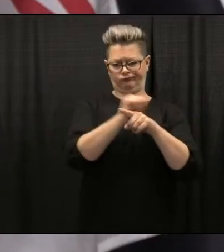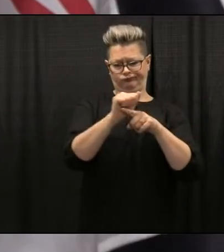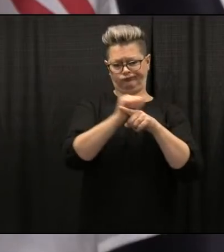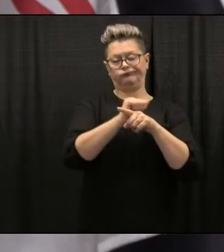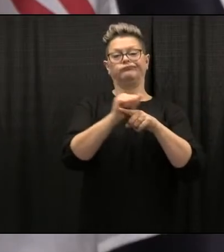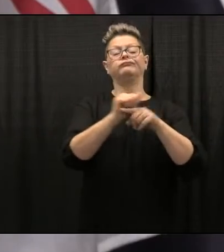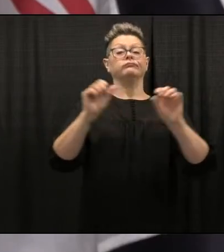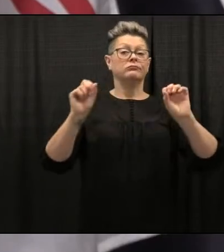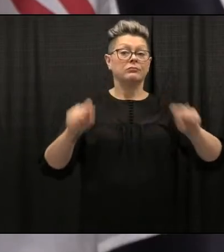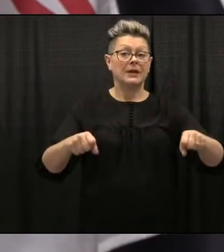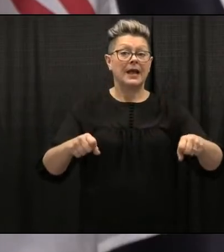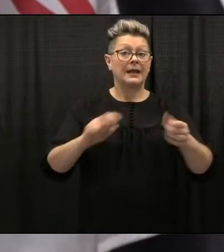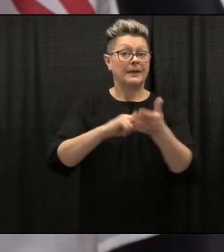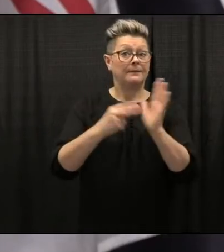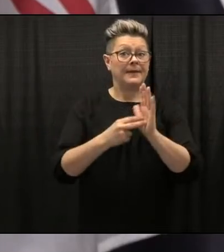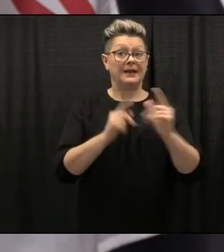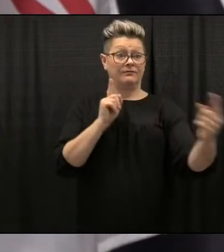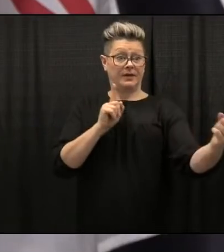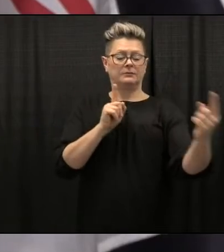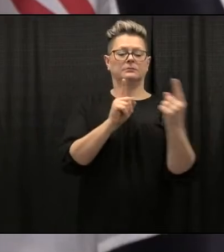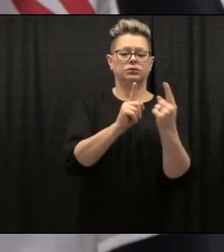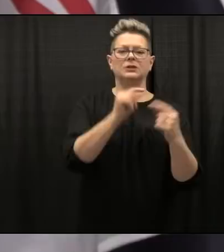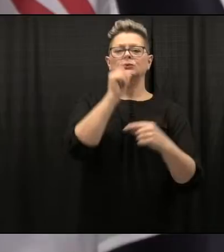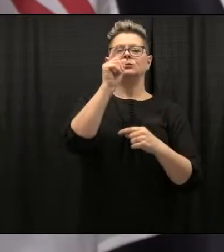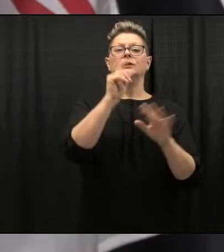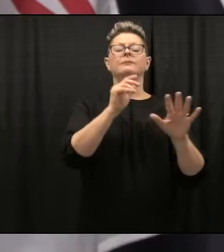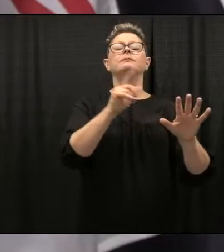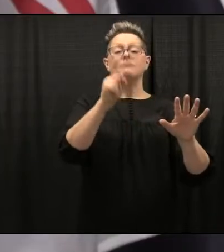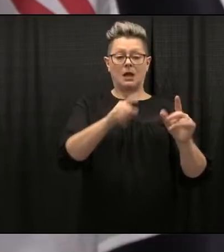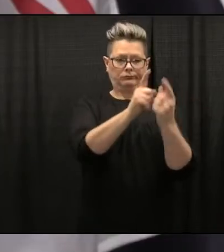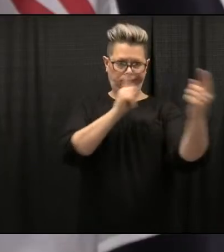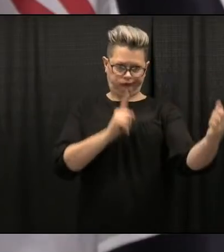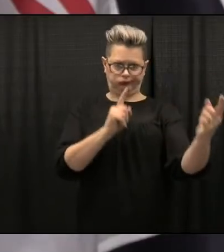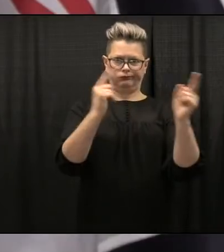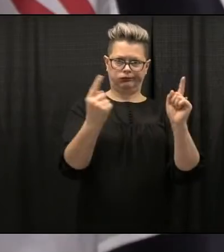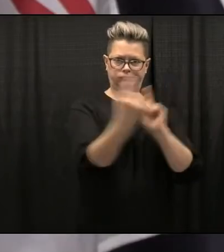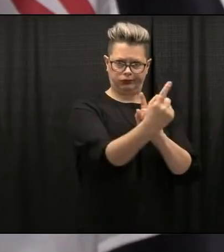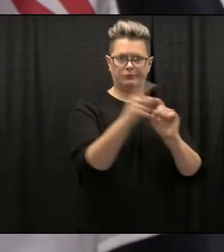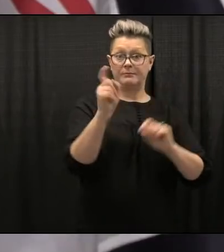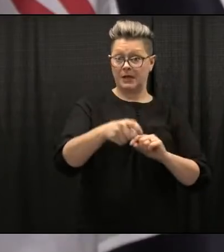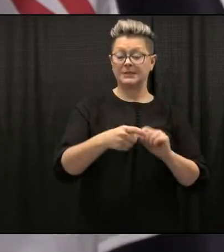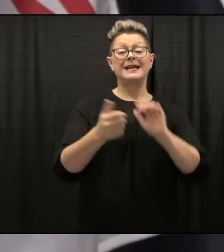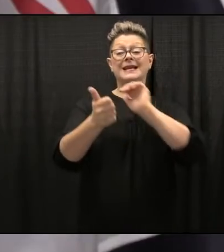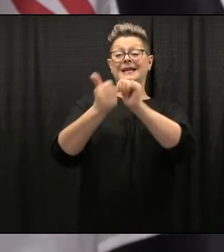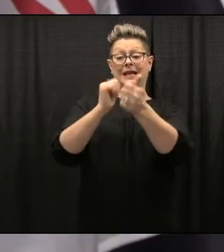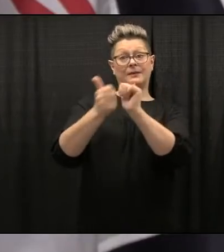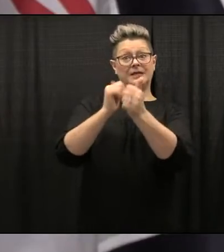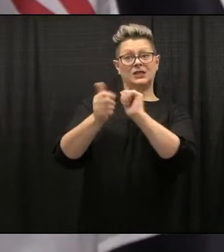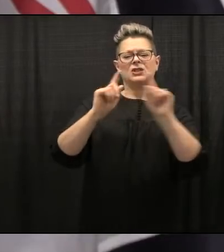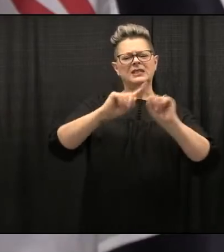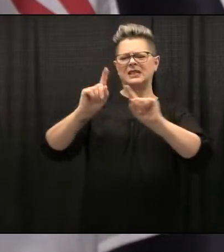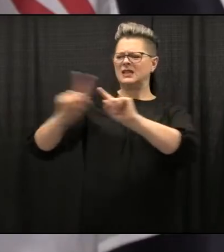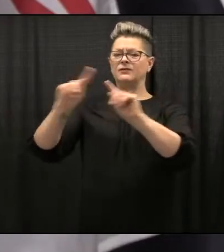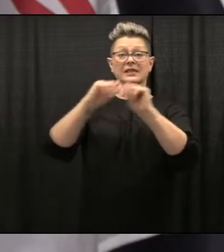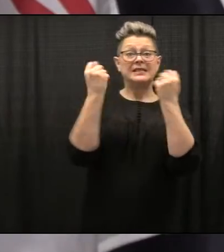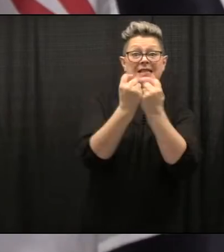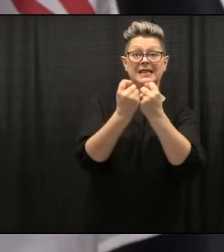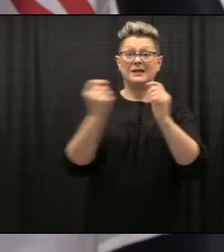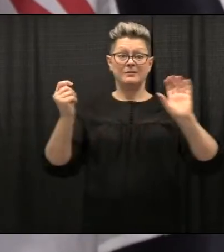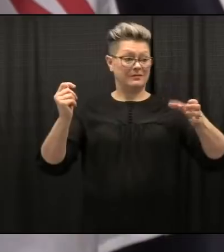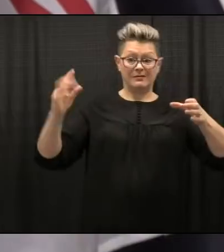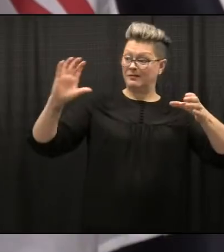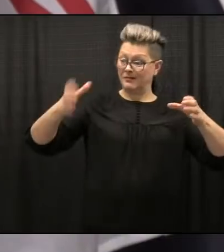team without the requirement to physically distance at all times. Competition between different teams is not permitted at this